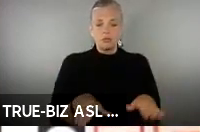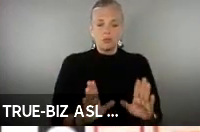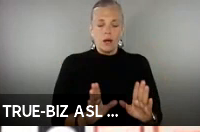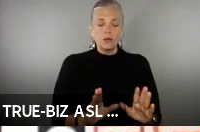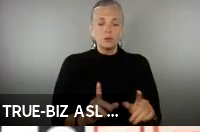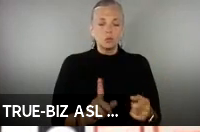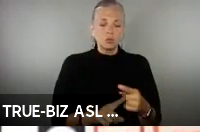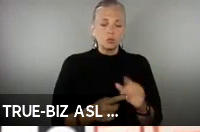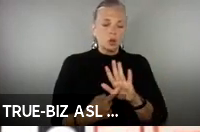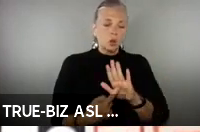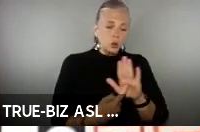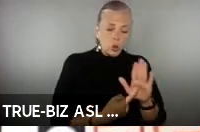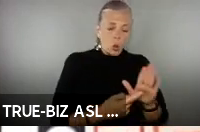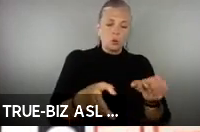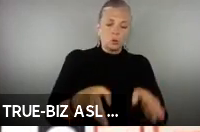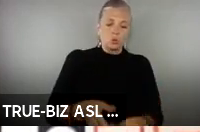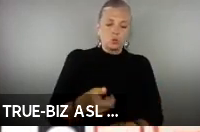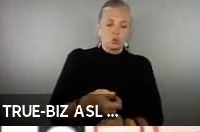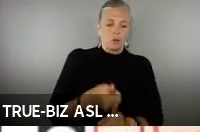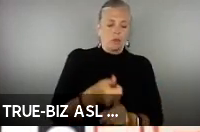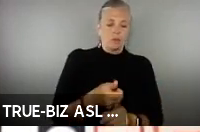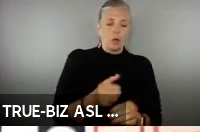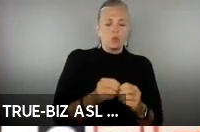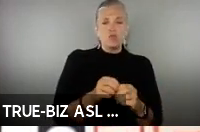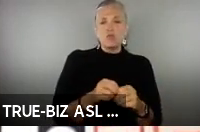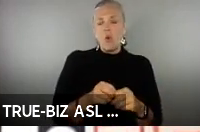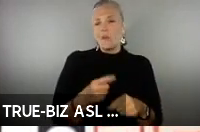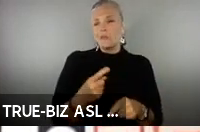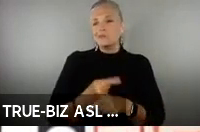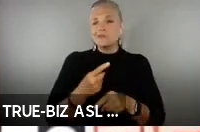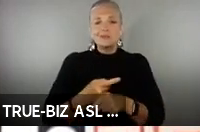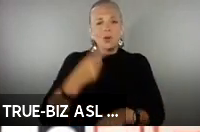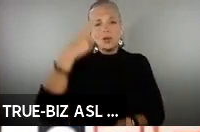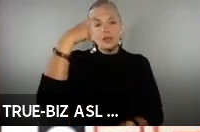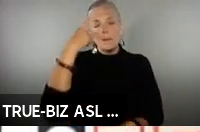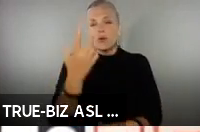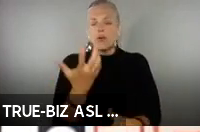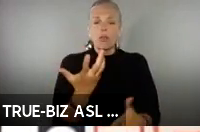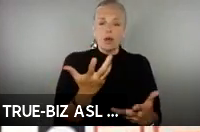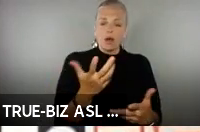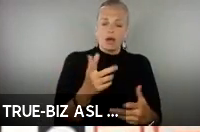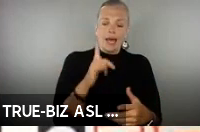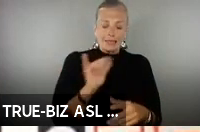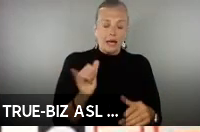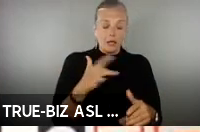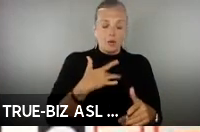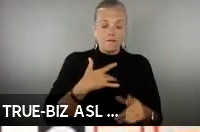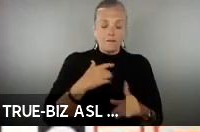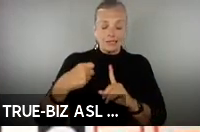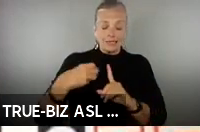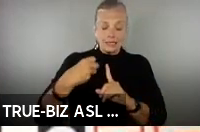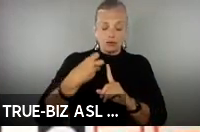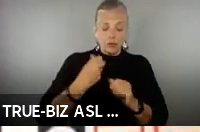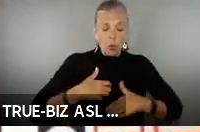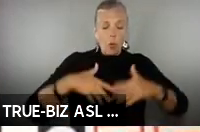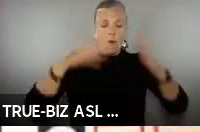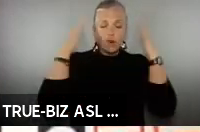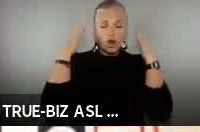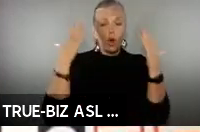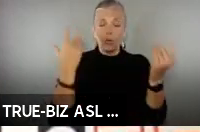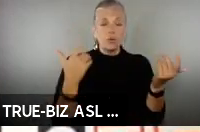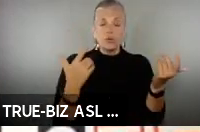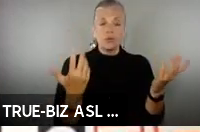to show to someone who's, you know, more on the neurotypical side exactly what a sensory overload feels like. It's again, like the only one